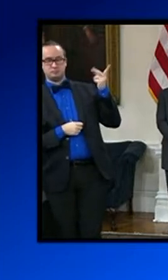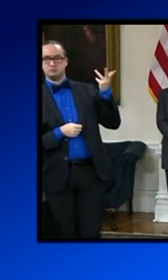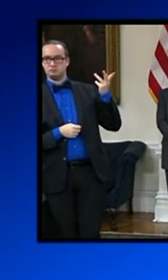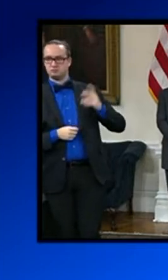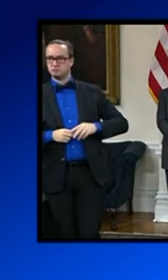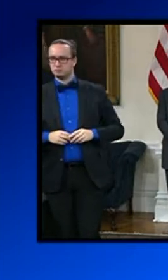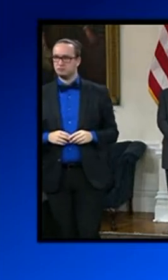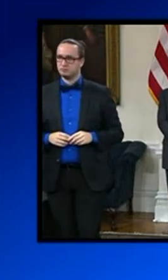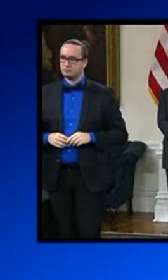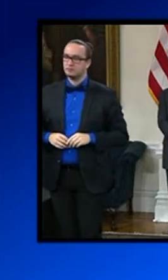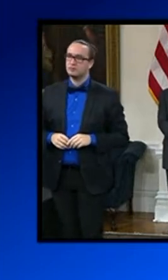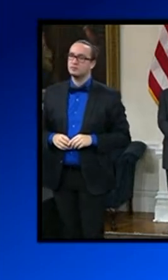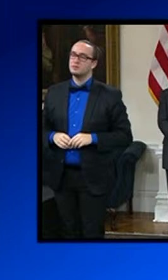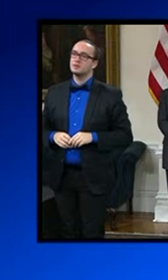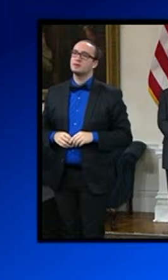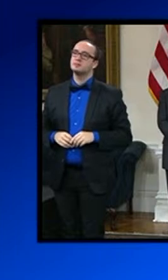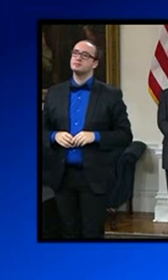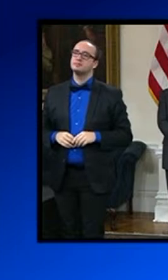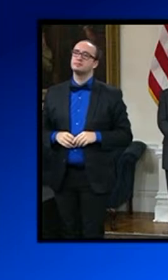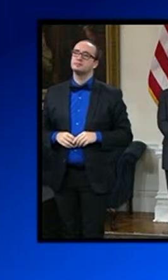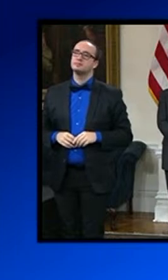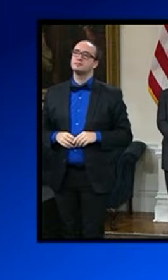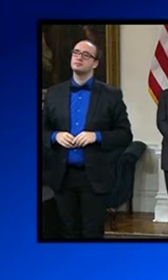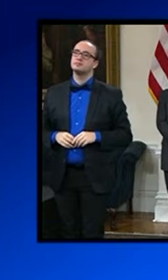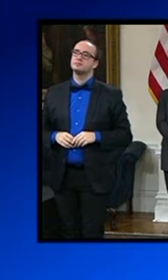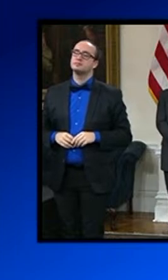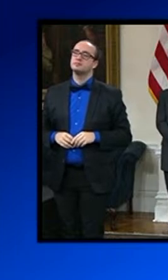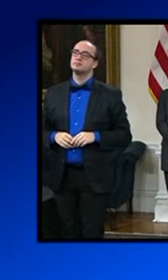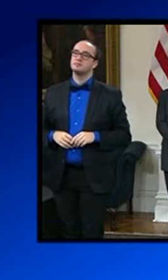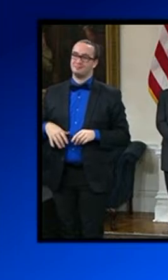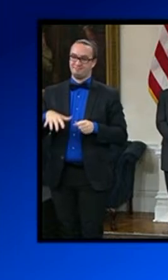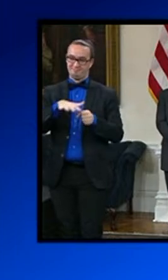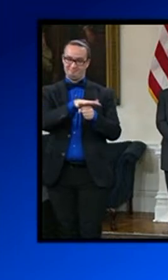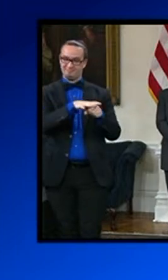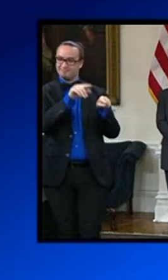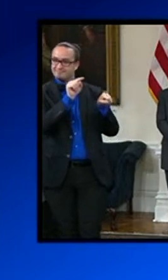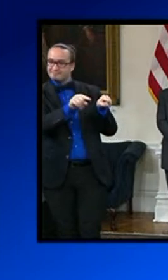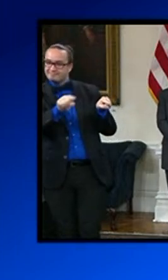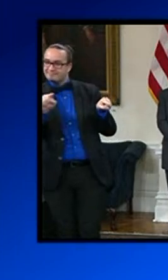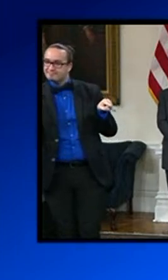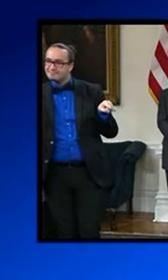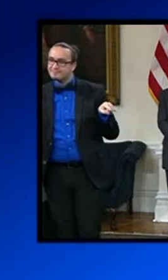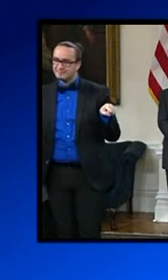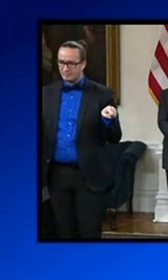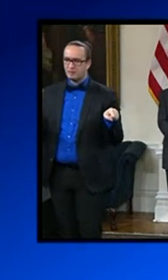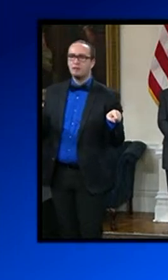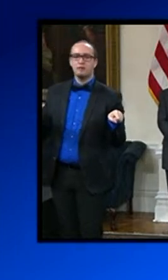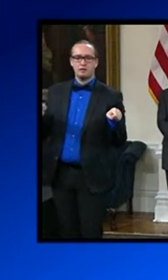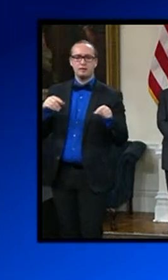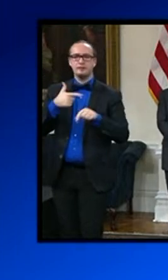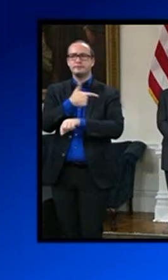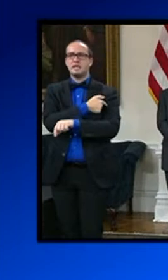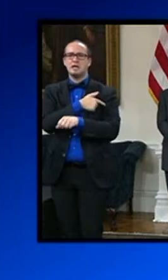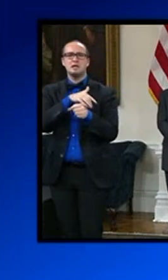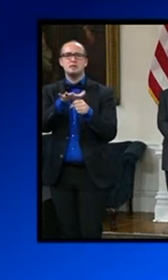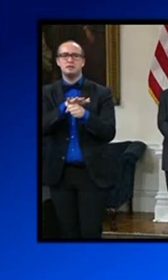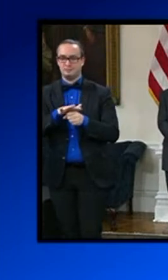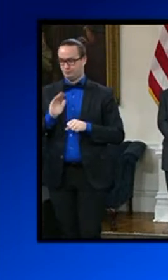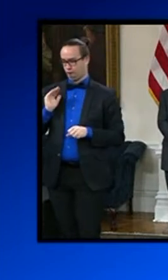7, on site, the vaccine support team will go into action. The task force will coordinate with all partners to